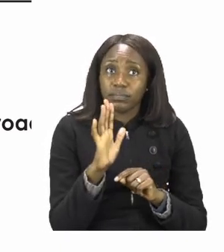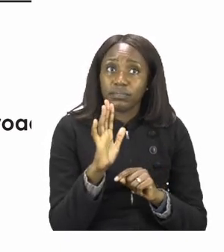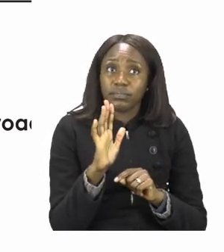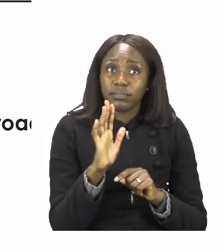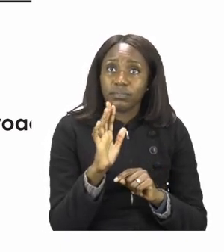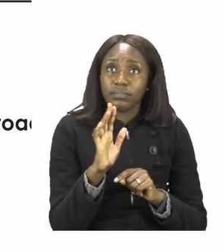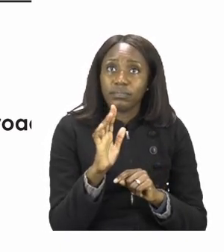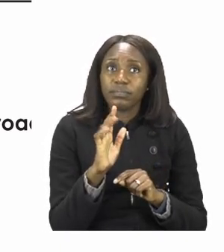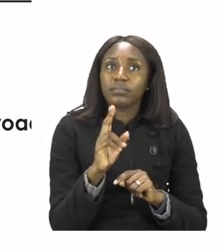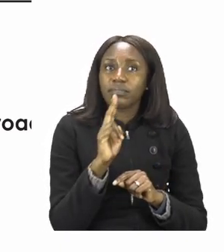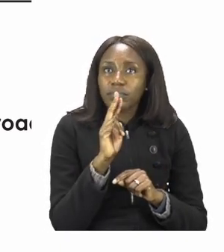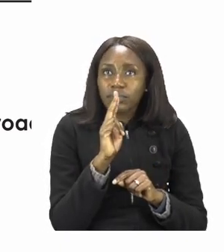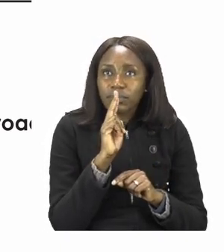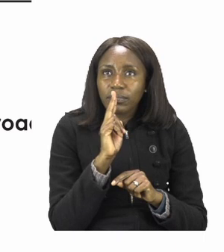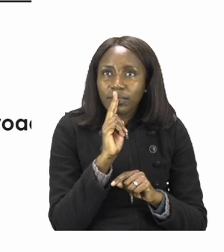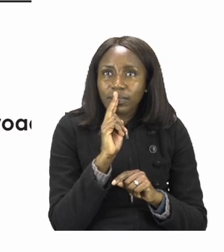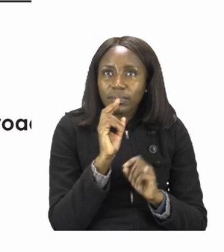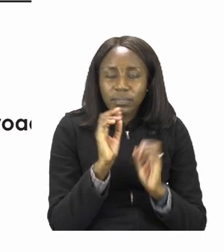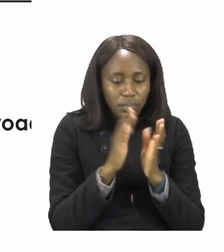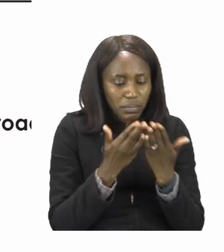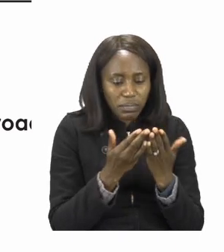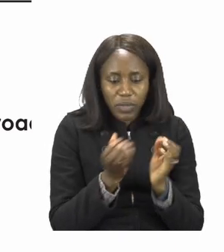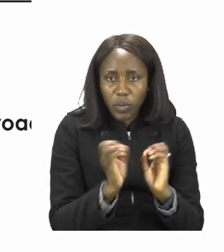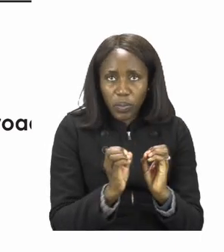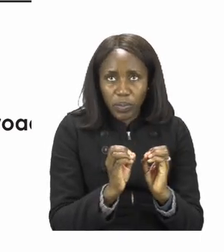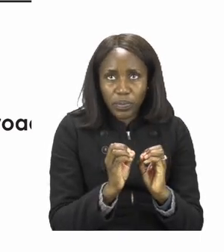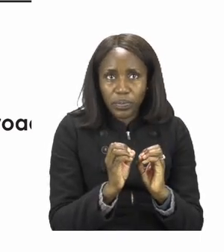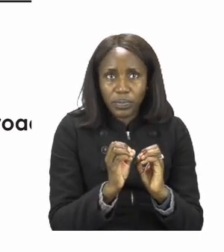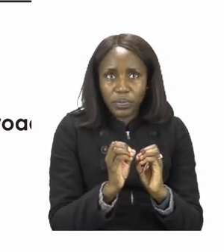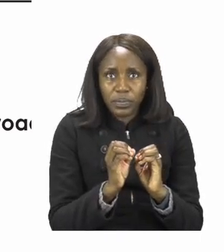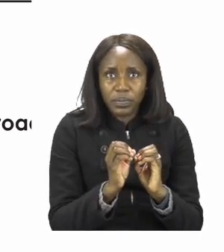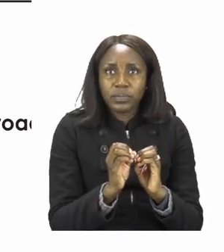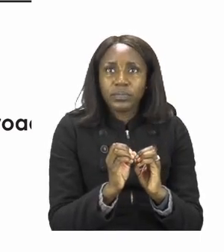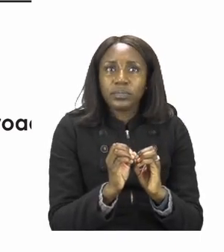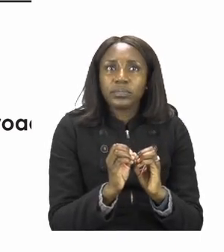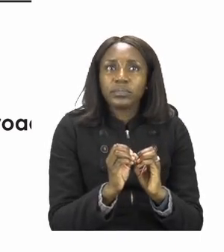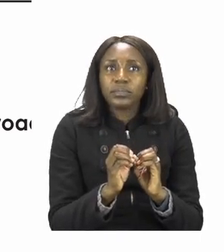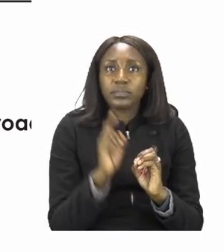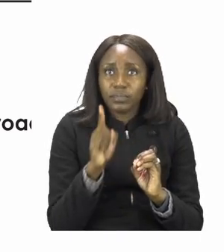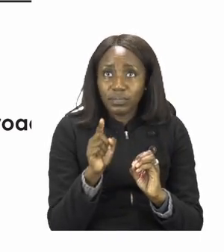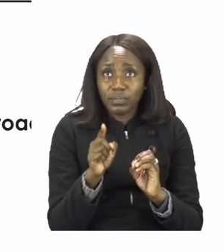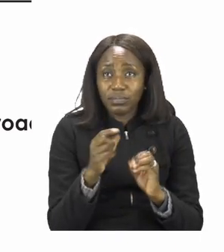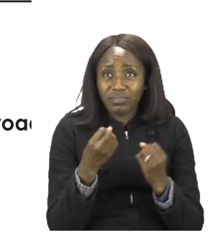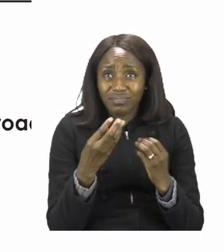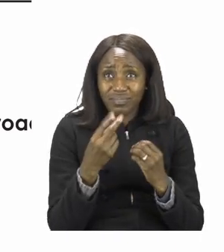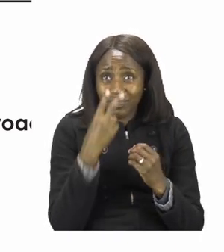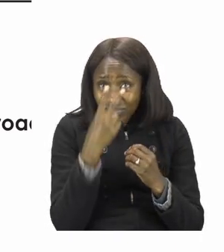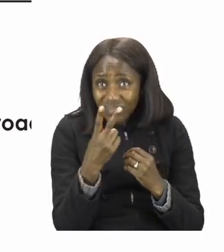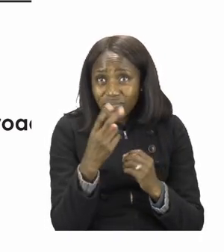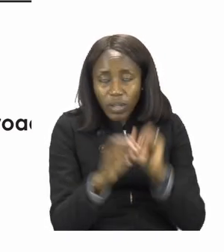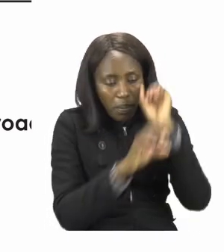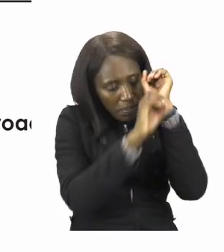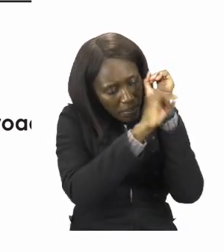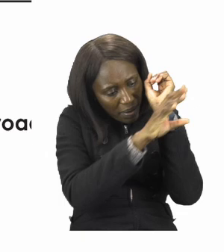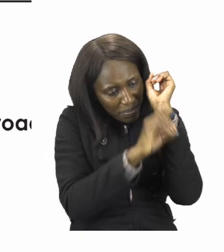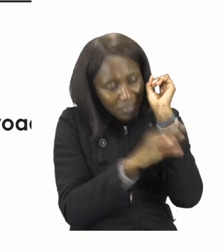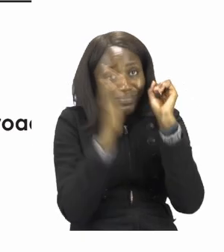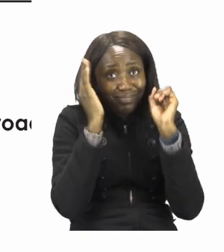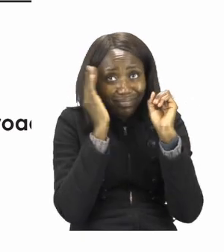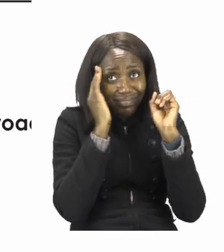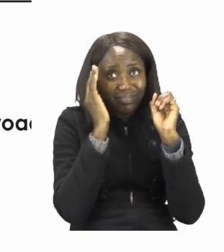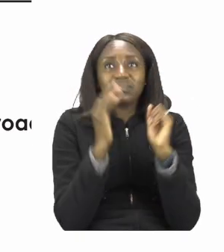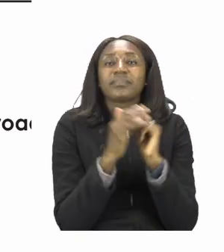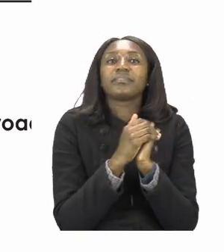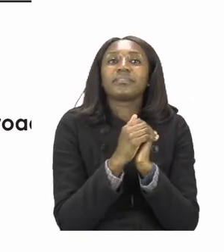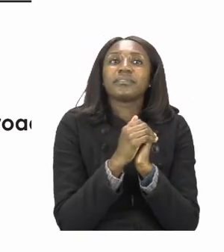find your answer in the comprehension passage. Instead, I'm sure most of you already know the answer.